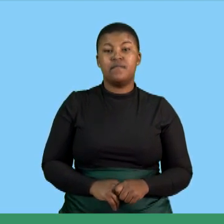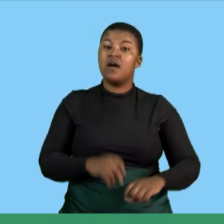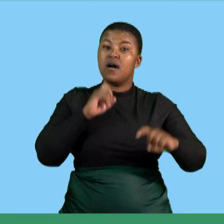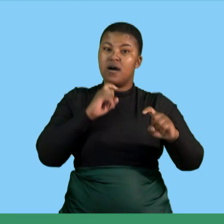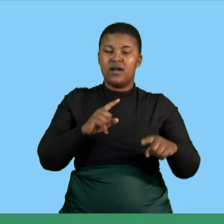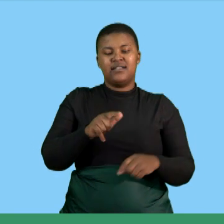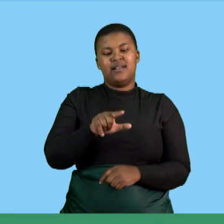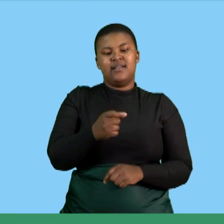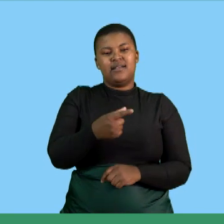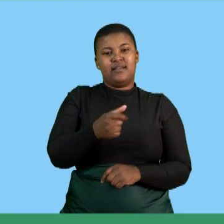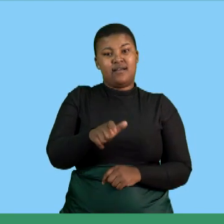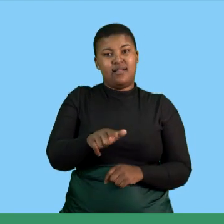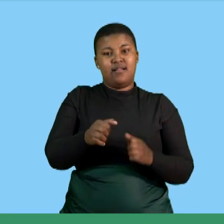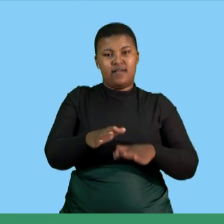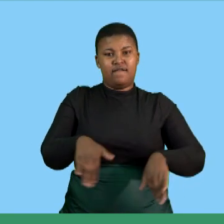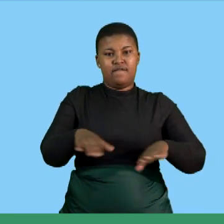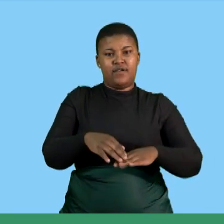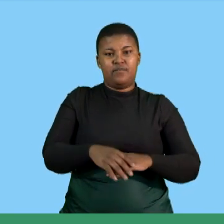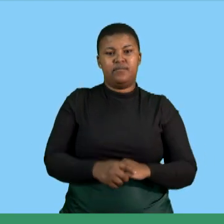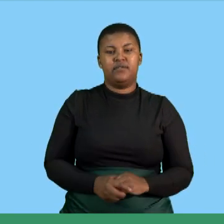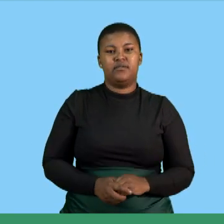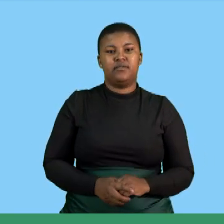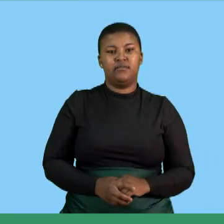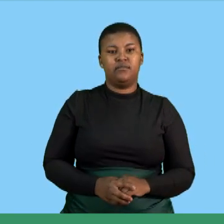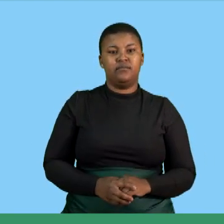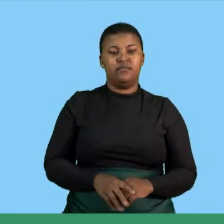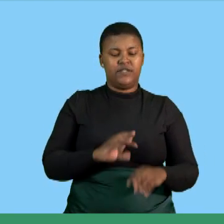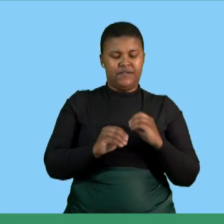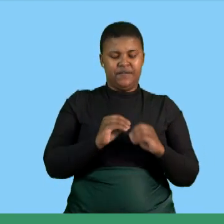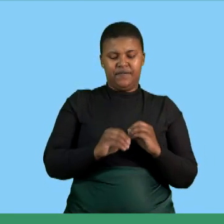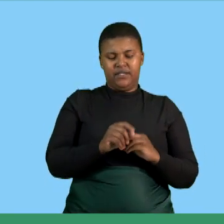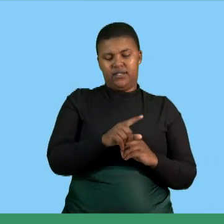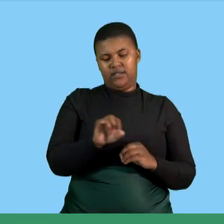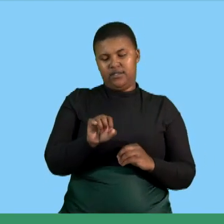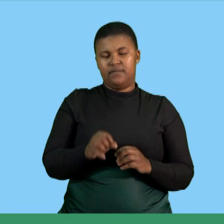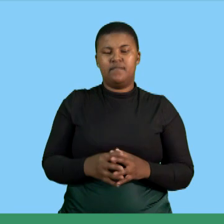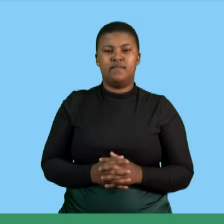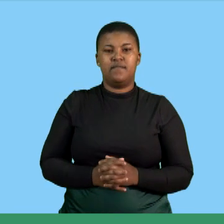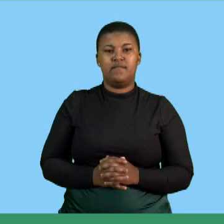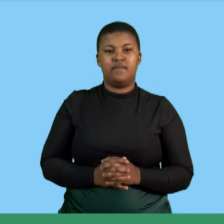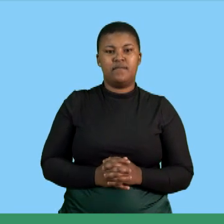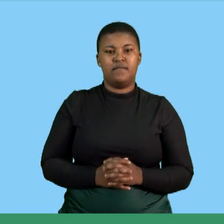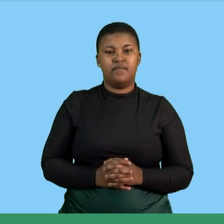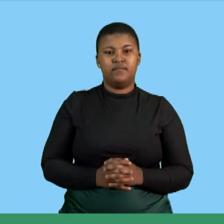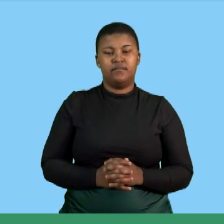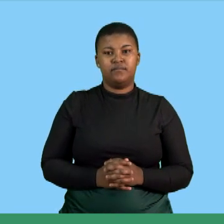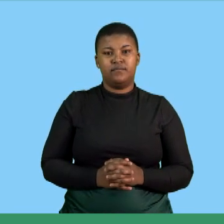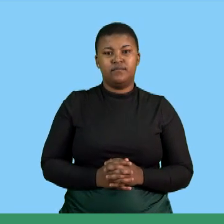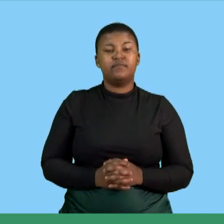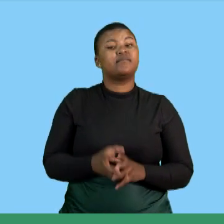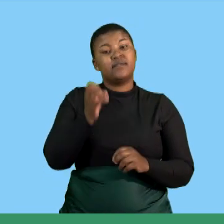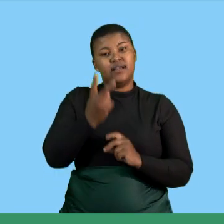our legal environment. Let me just look at my spelling. I'm struggling a bit today. Legal